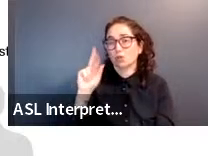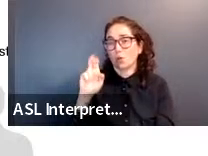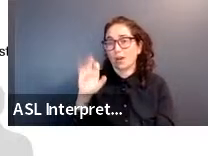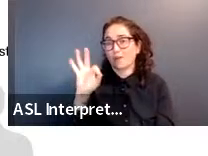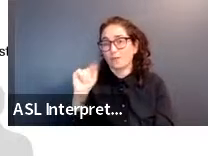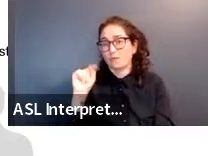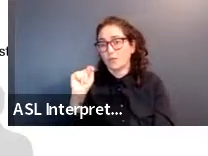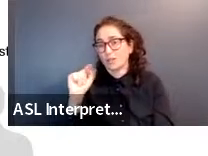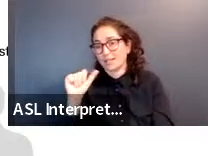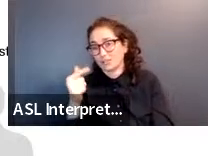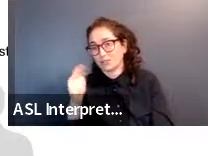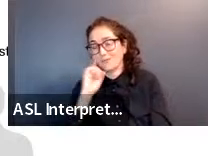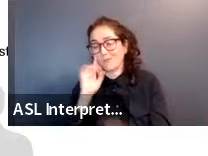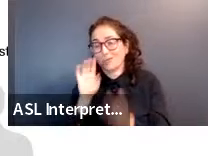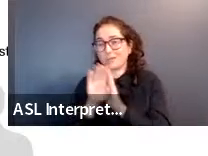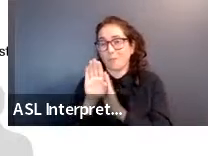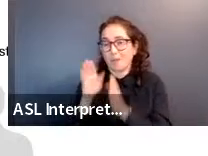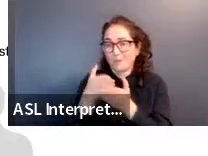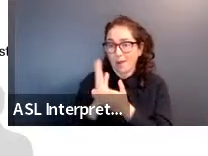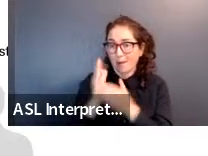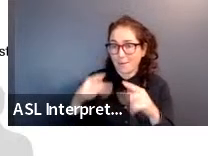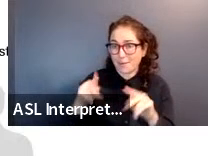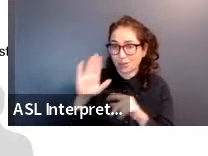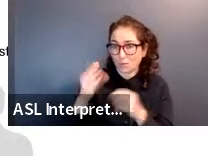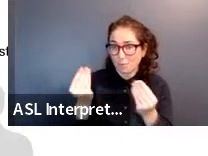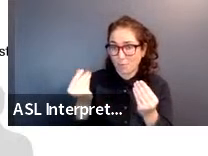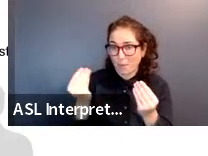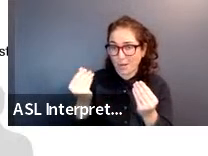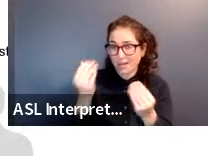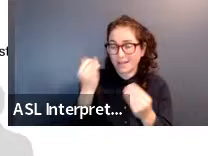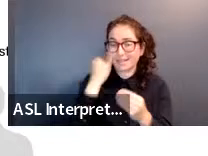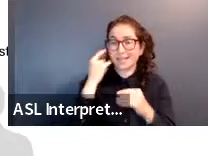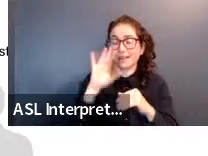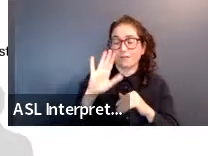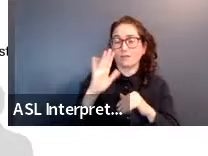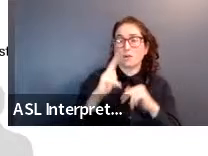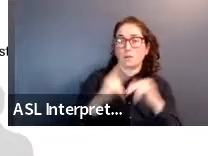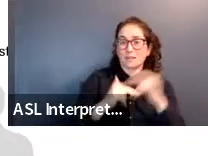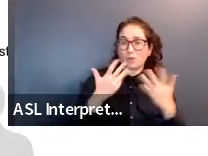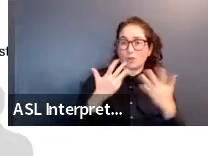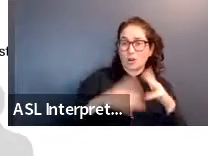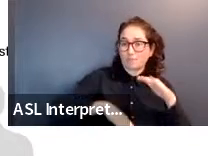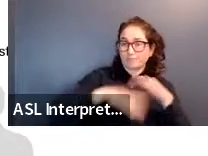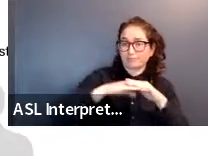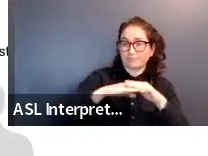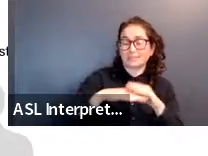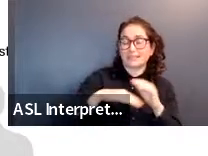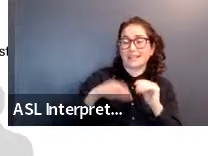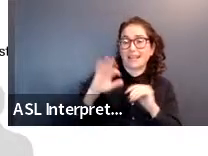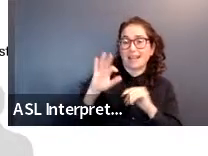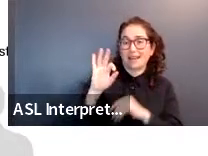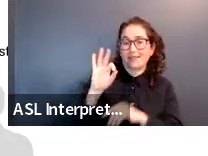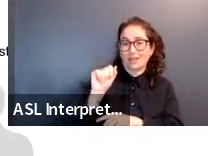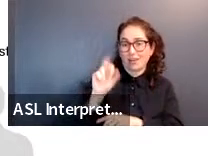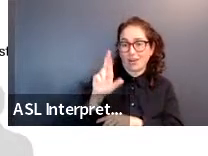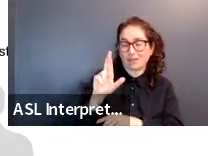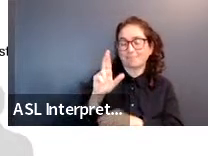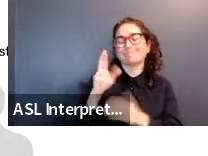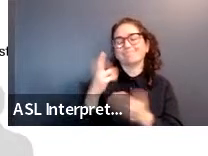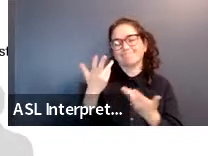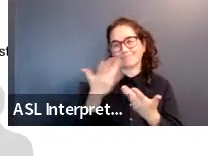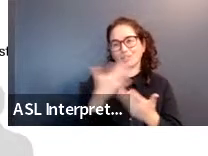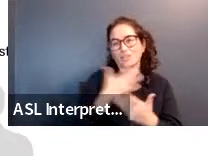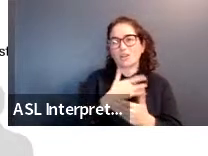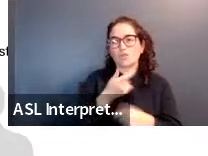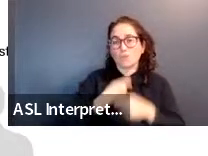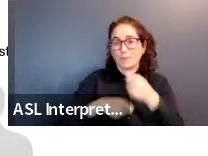on your property. If your building was built to its maximum FAR, as is generally the case, then replacing your curtain wall